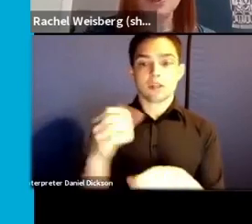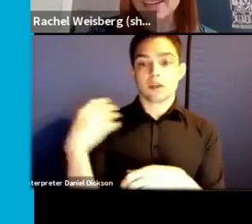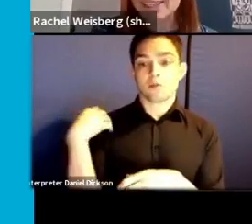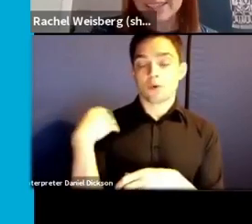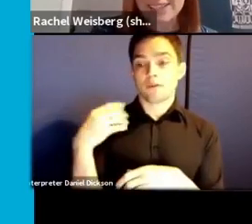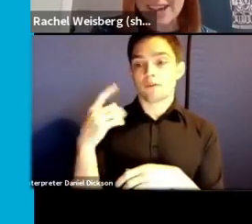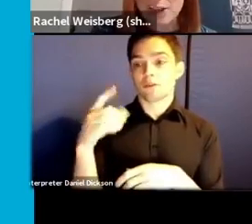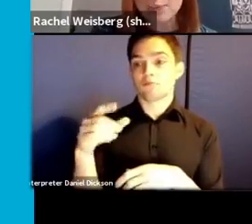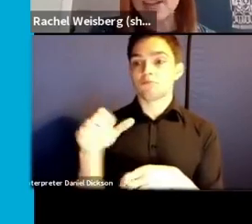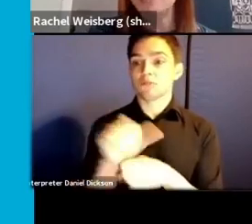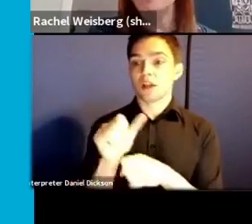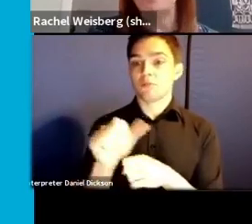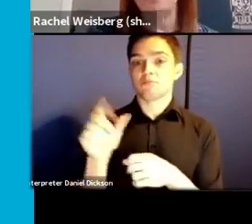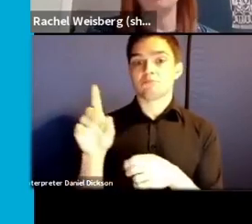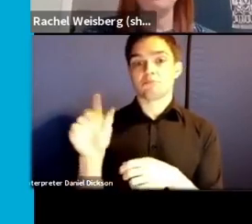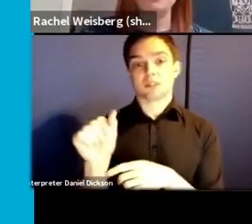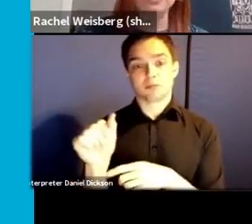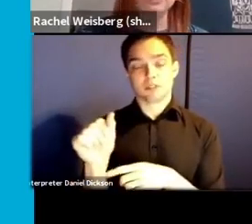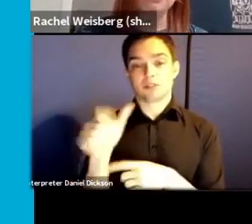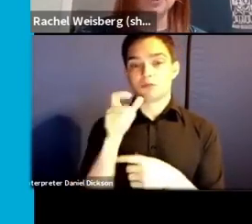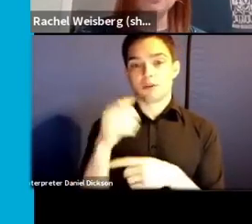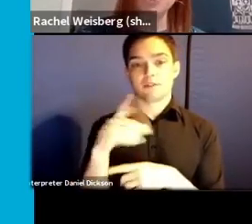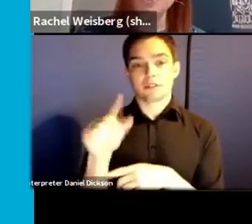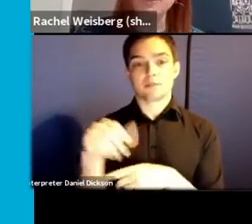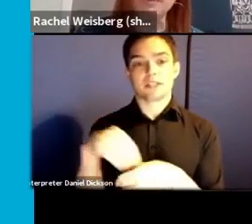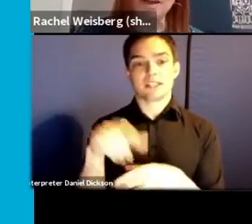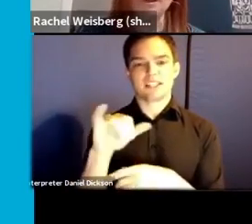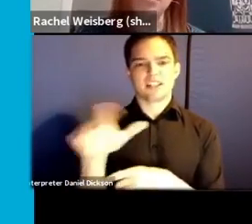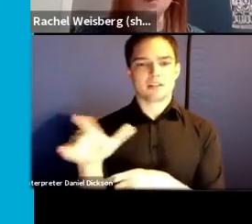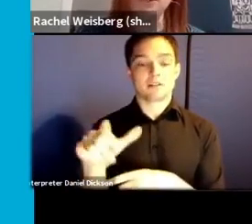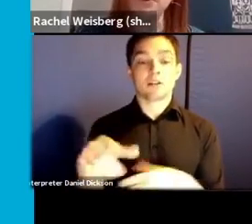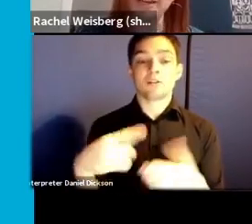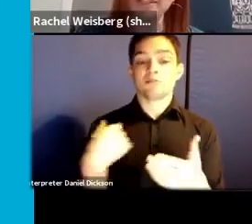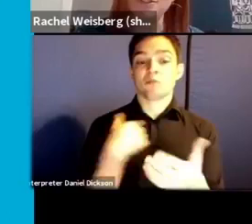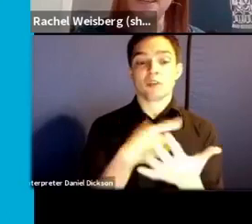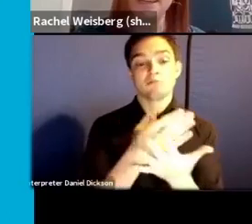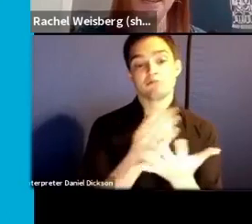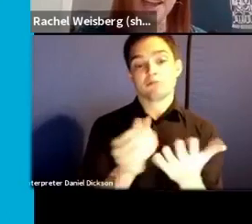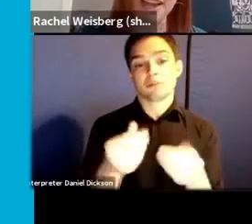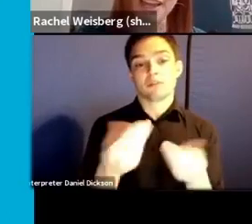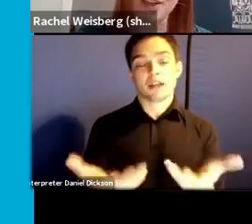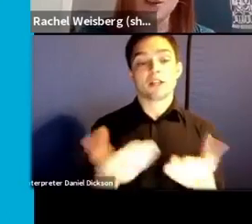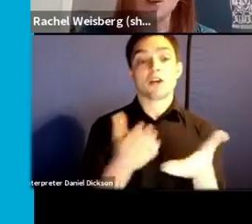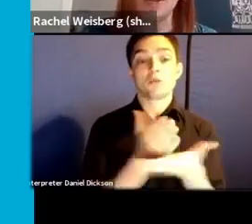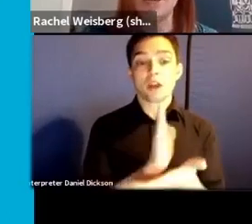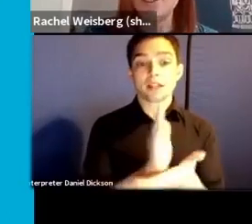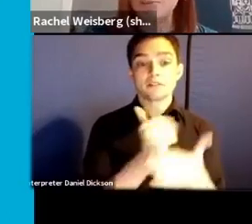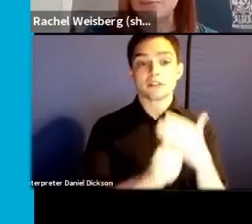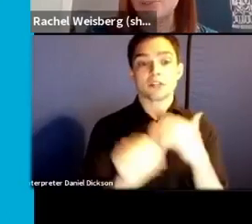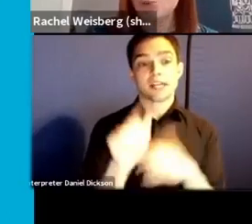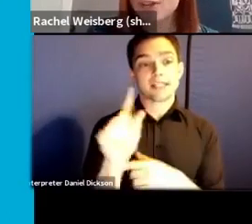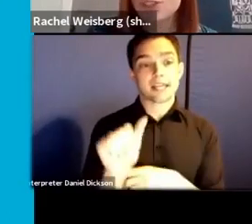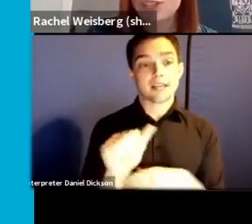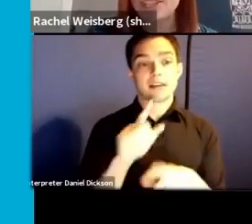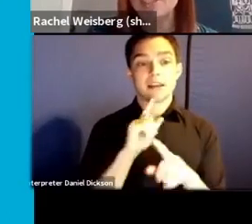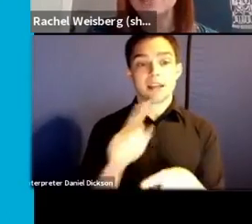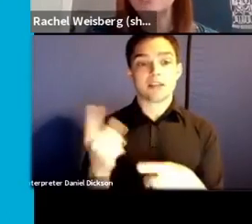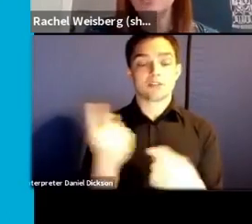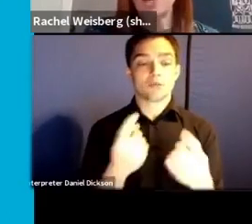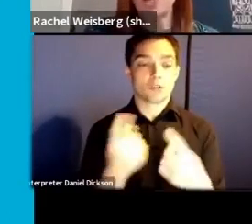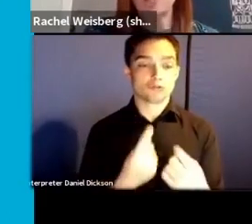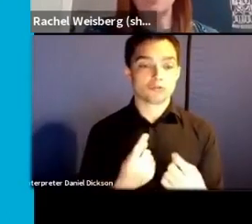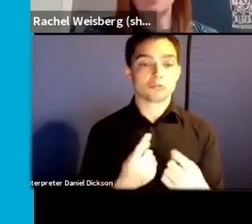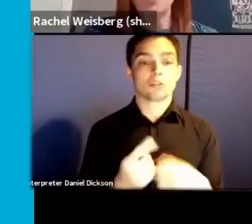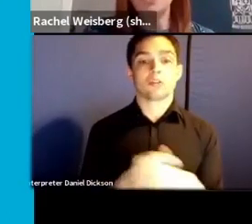Illinois. We do a whole lot of things in the helpline. We do everything from talking about employee rights under the ADA. We answer people's